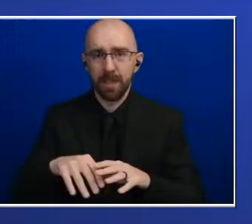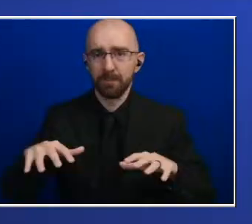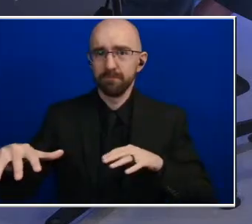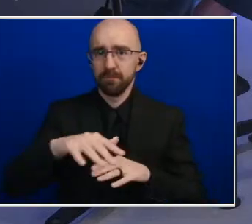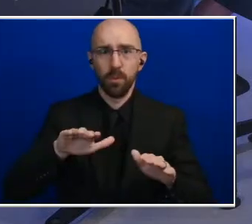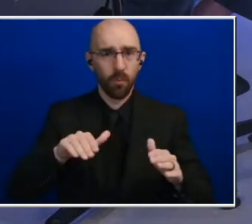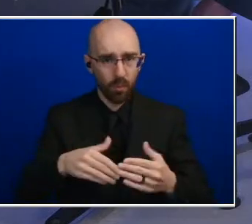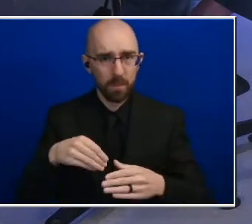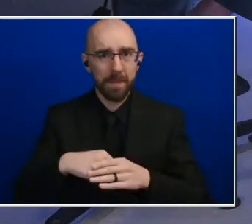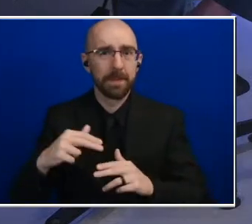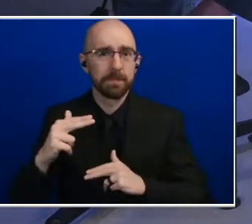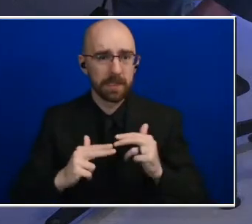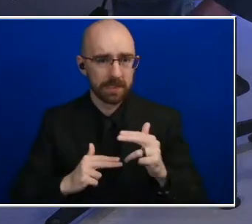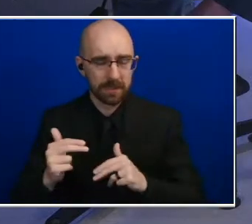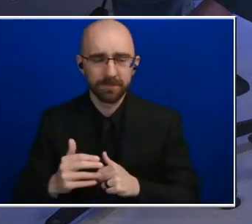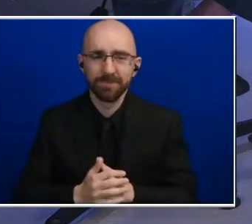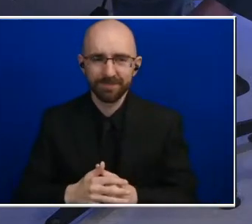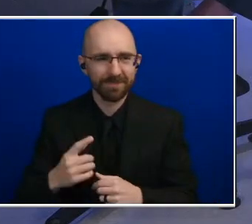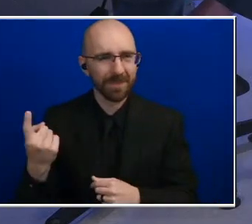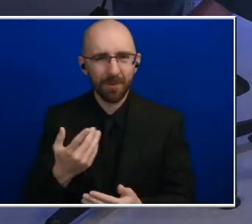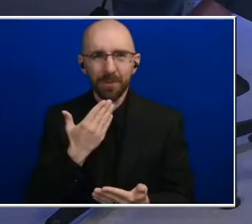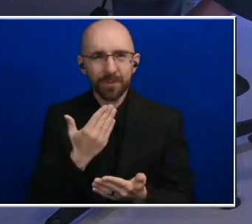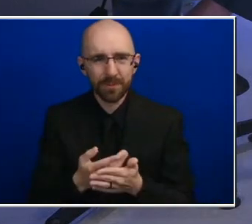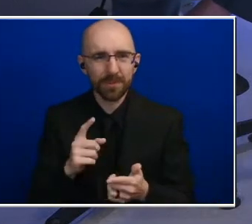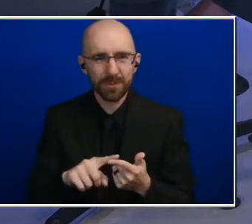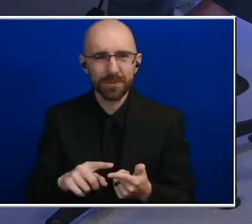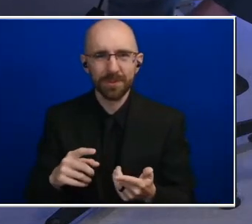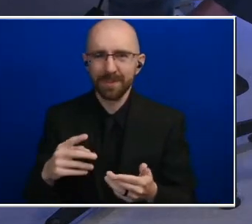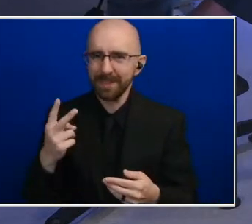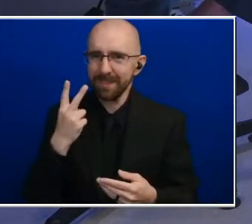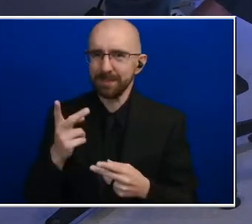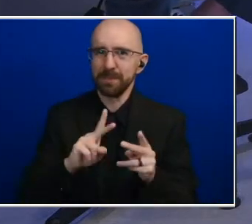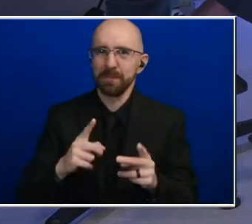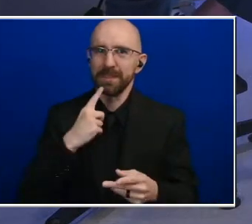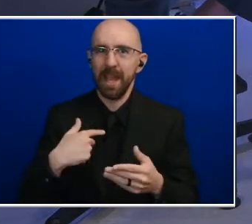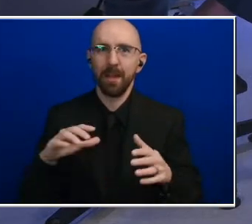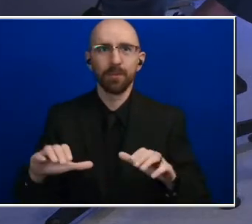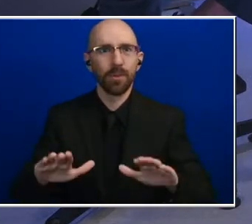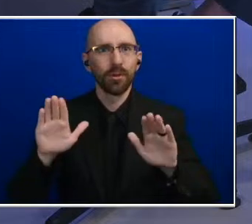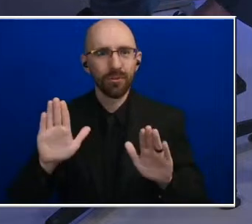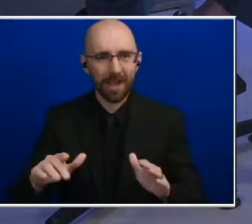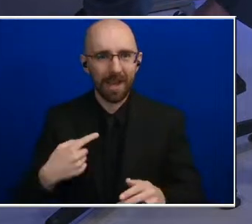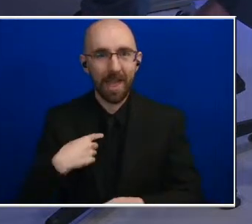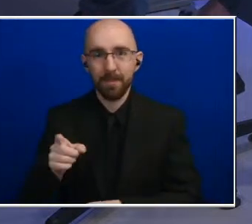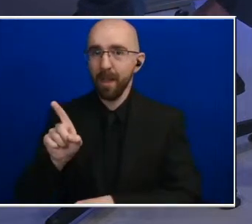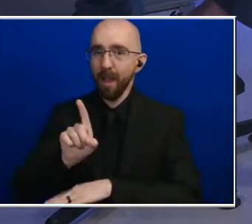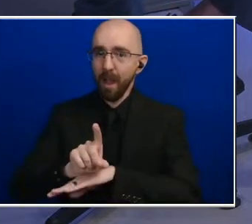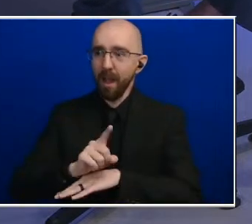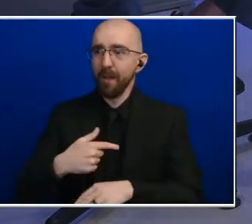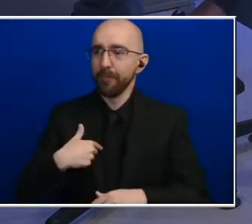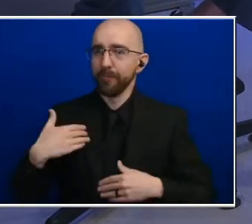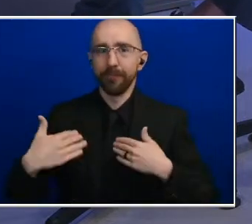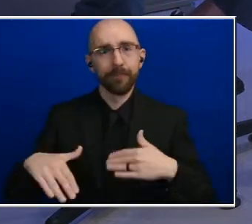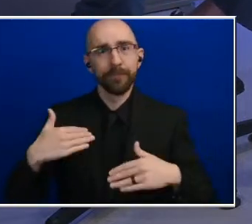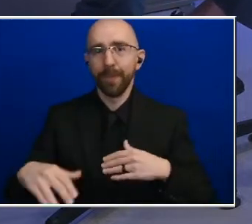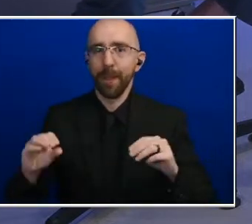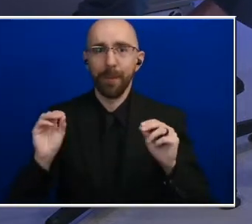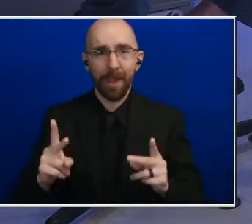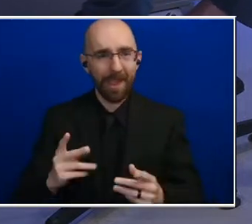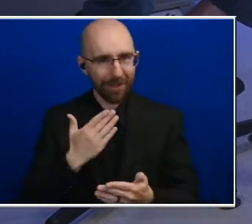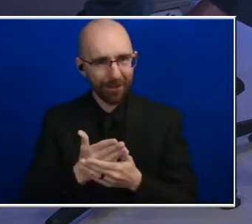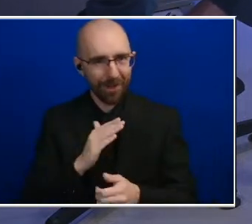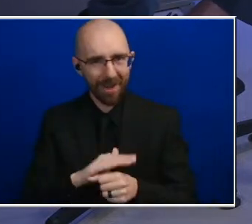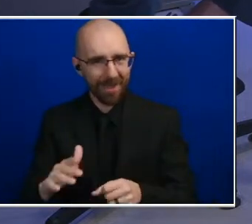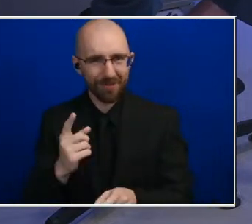know, it's always a good thing to be able to say I'm doing great, right? I always like to say, I'm upright, I'm bipedal, I'm upright, and I'm walking. I figure that's a good day. So we're doing